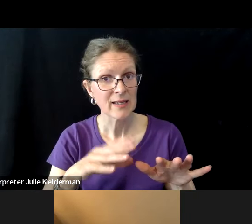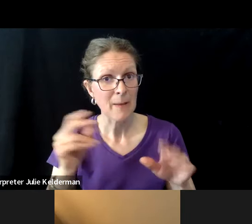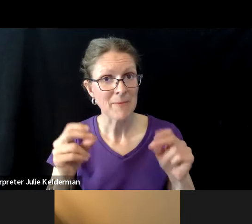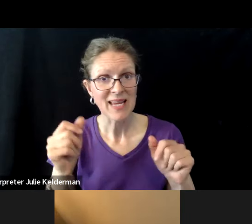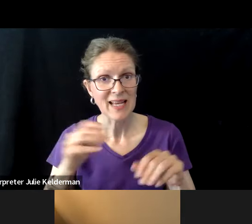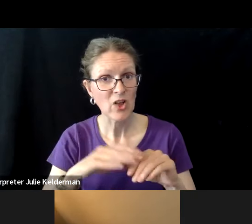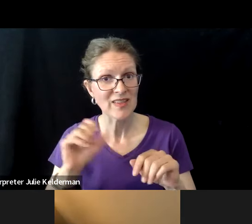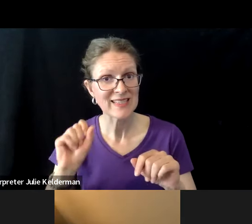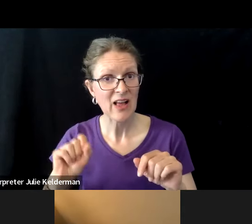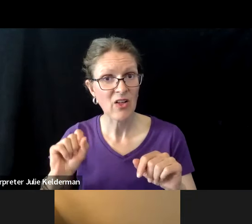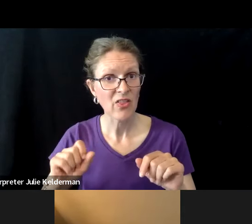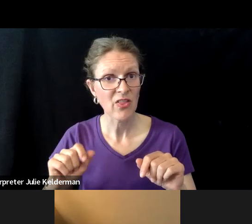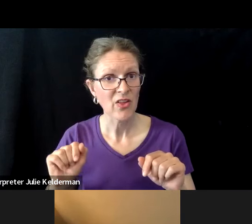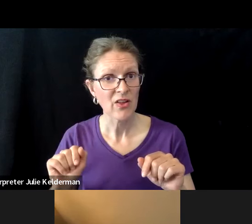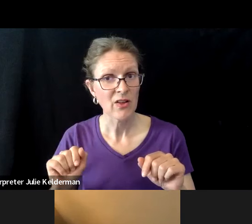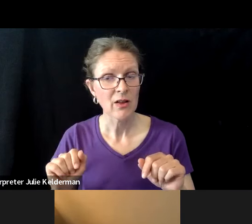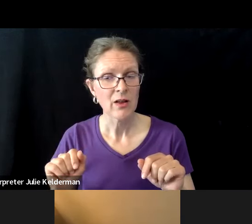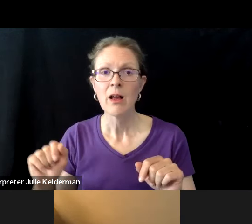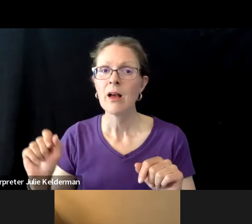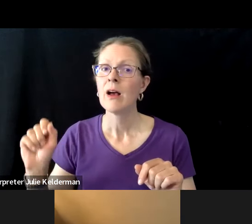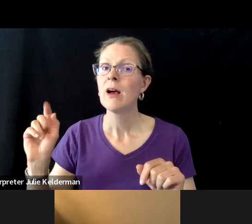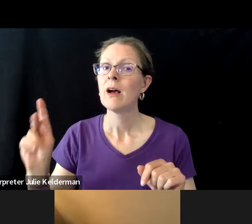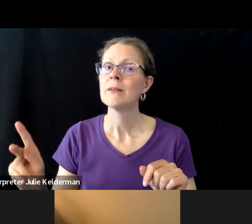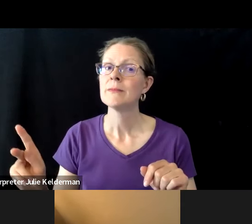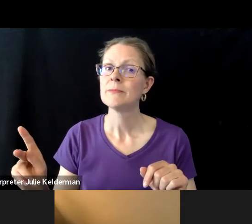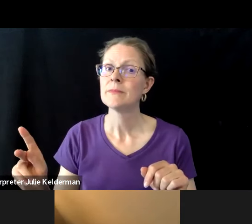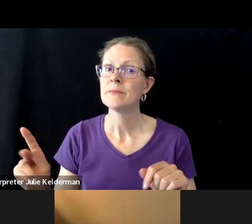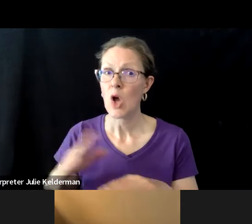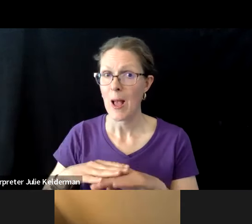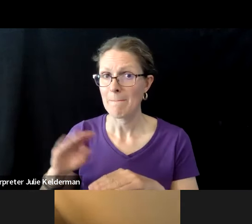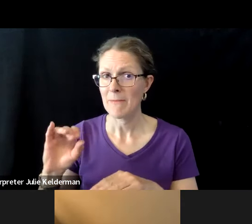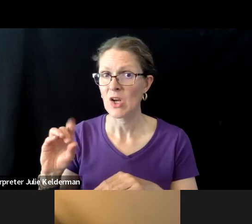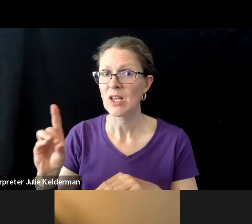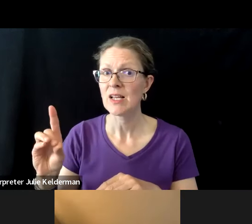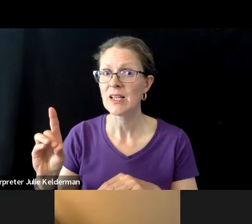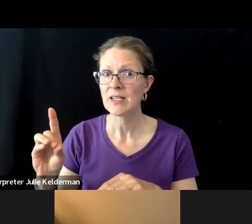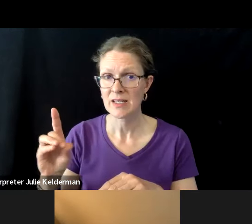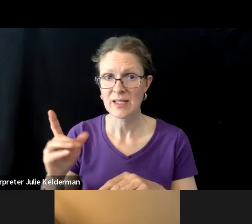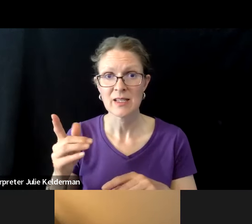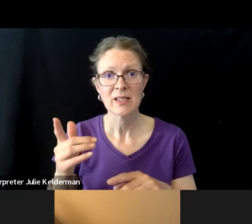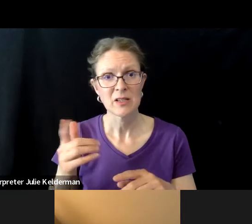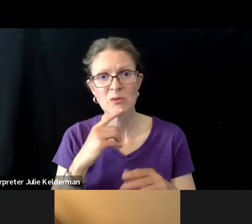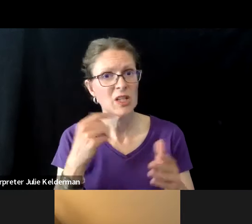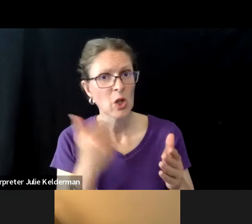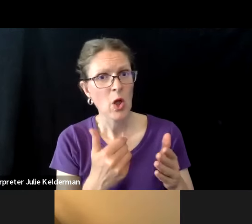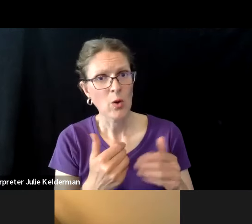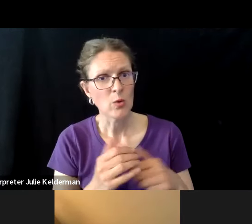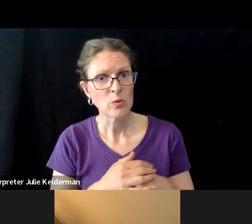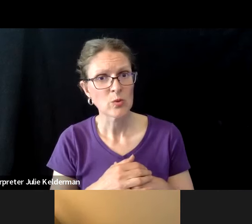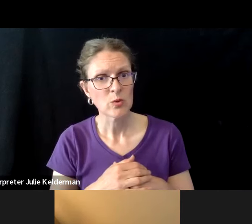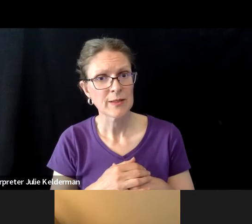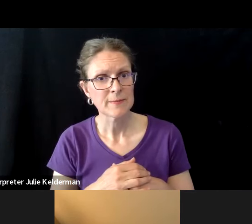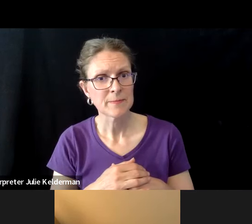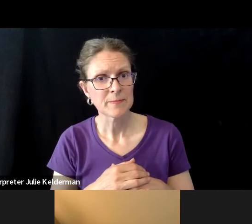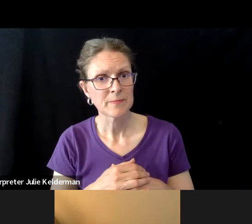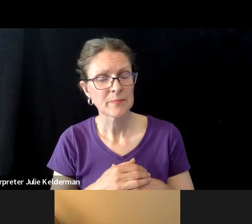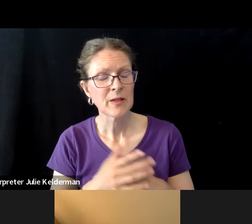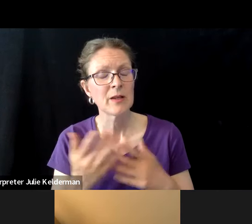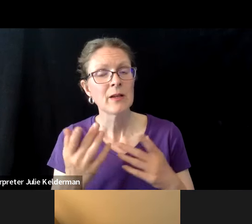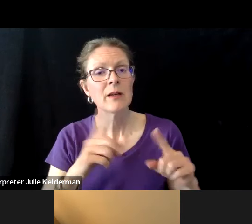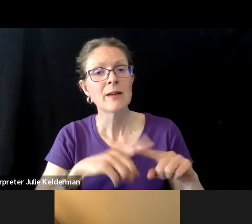of us. Mhm. Okay, So it's right on Maryland. So it's actually quite close. Now, Skip, Okay. it hinges